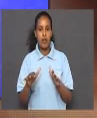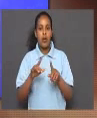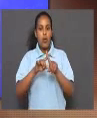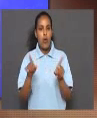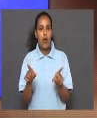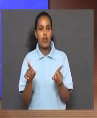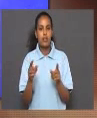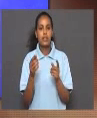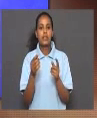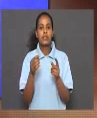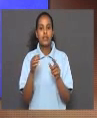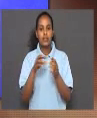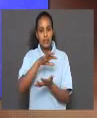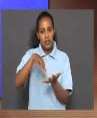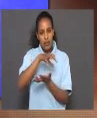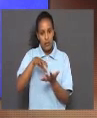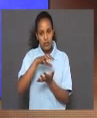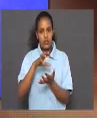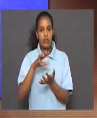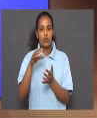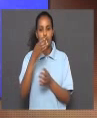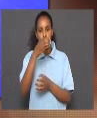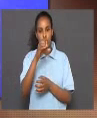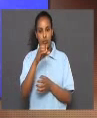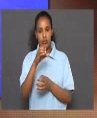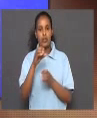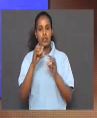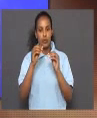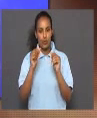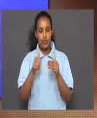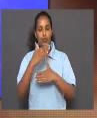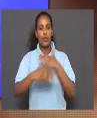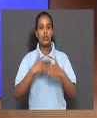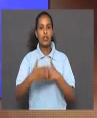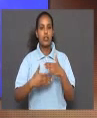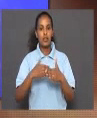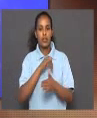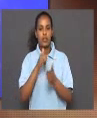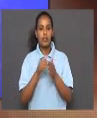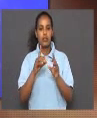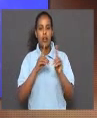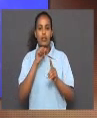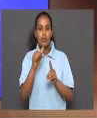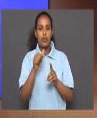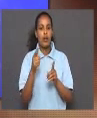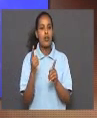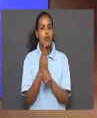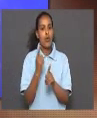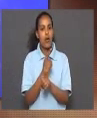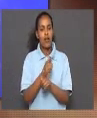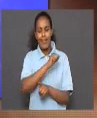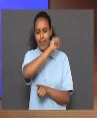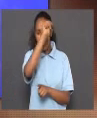While stirring the solution would speed up the dissolution process, it does not